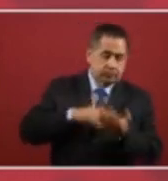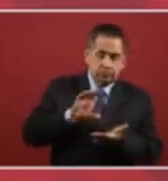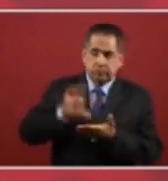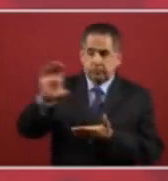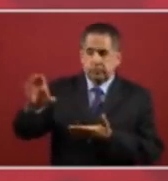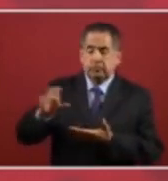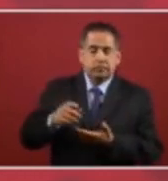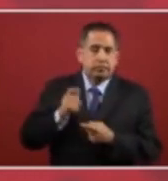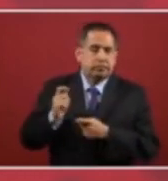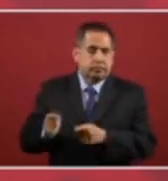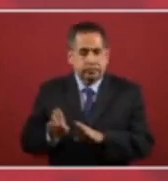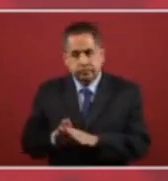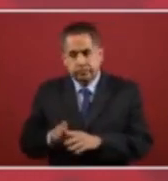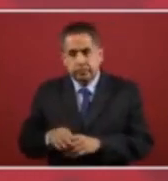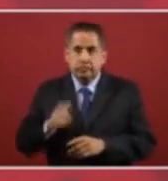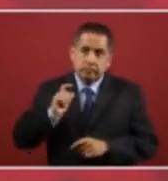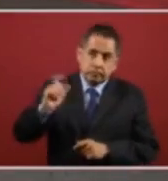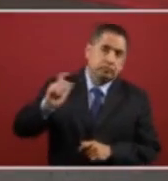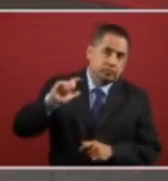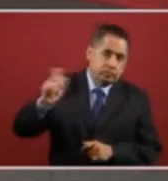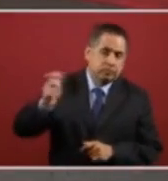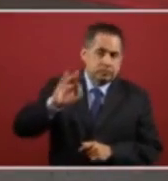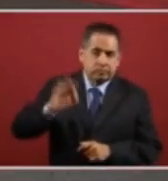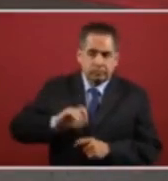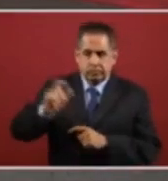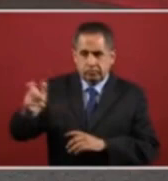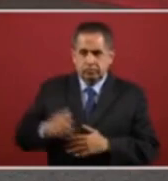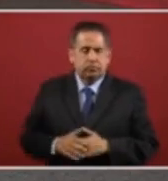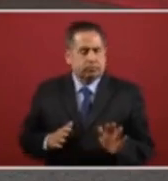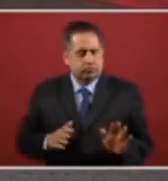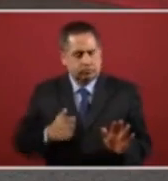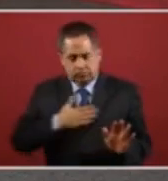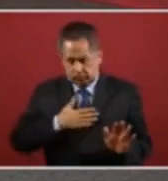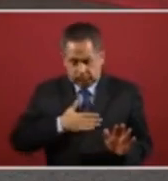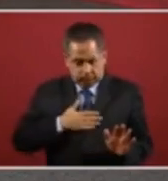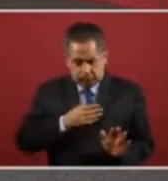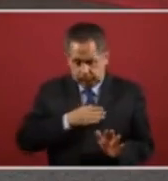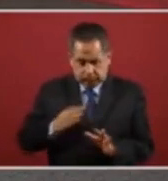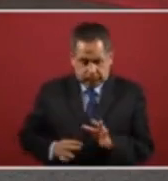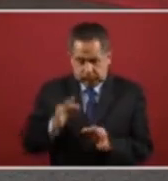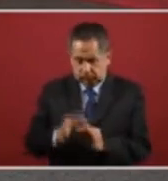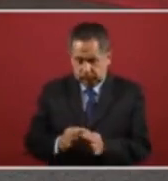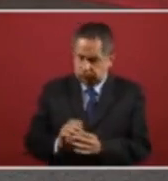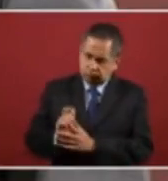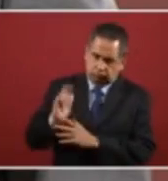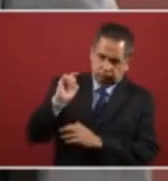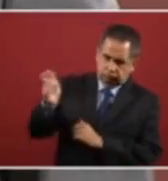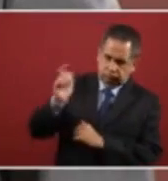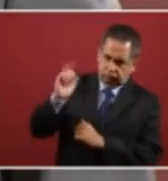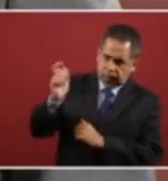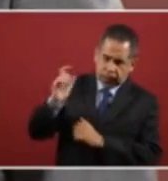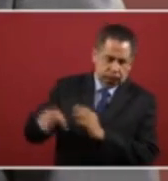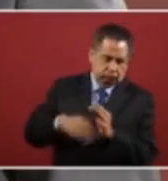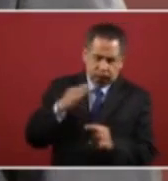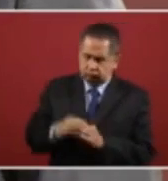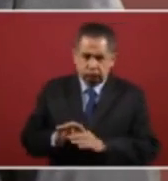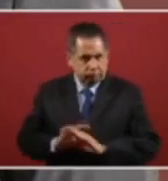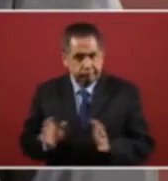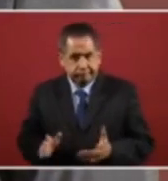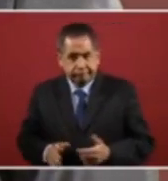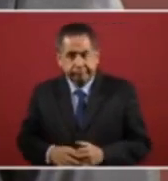debt, and the interest that we're paying on that, we are going to comply with the payment